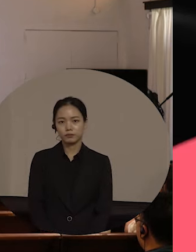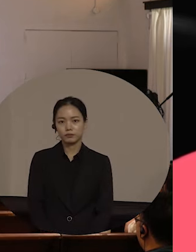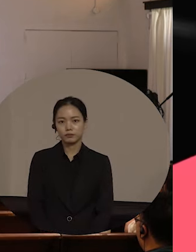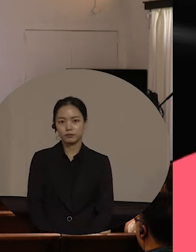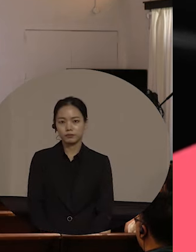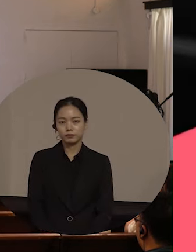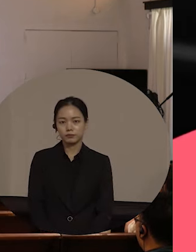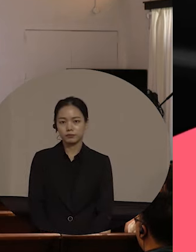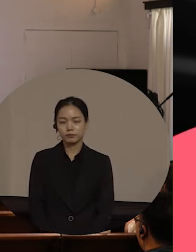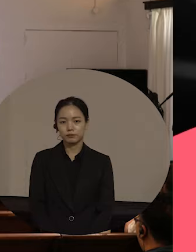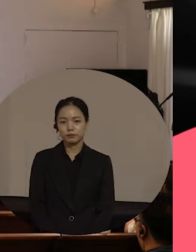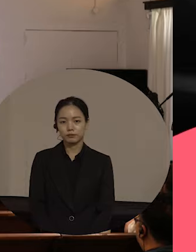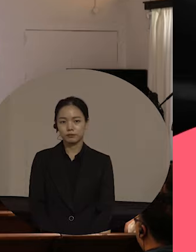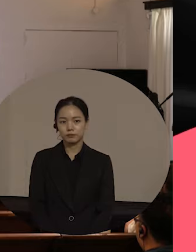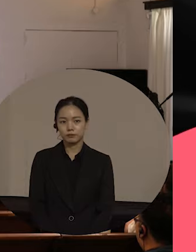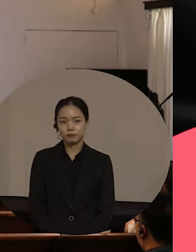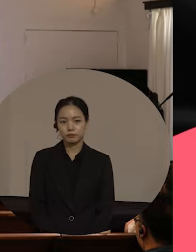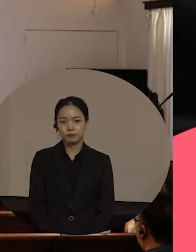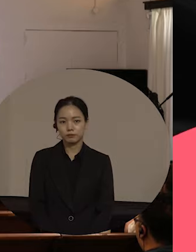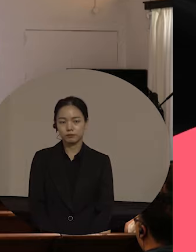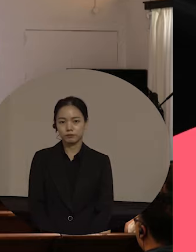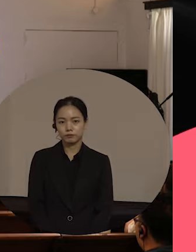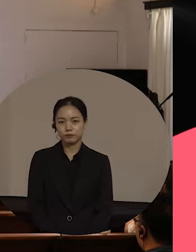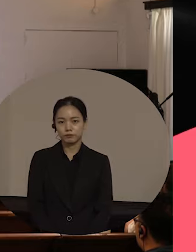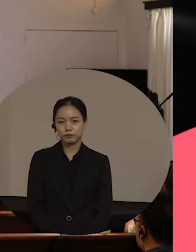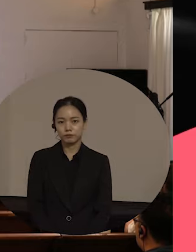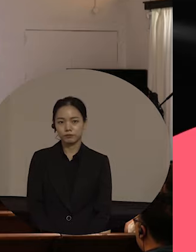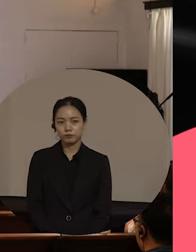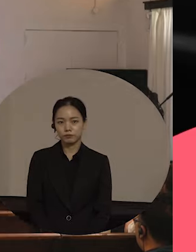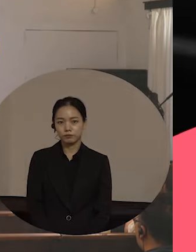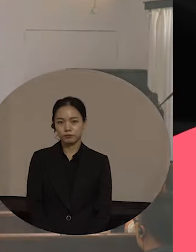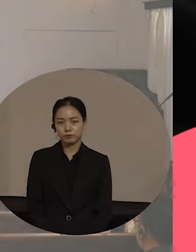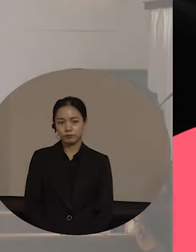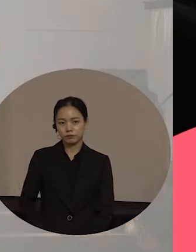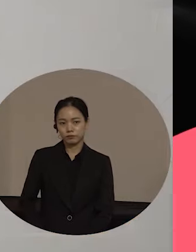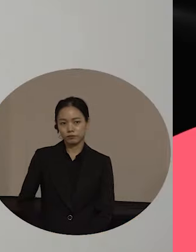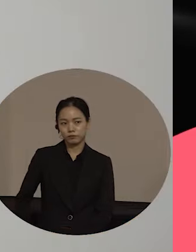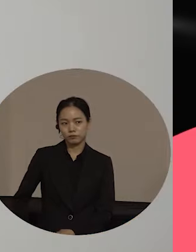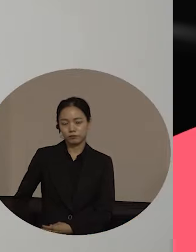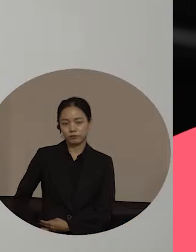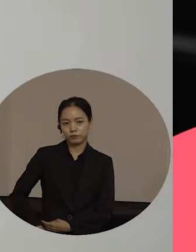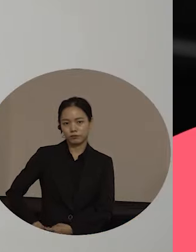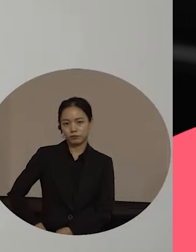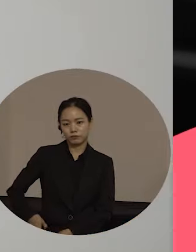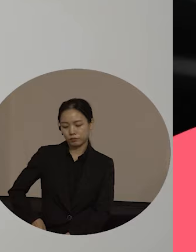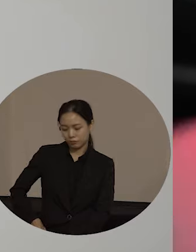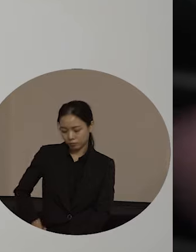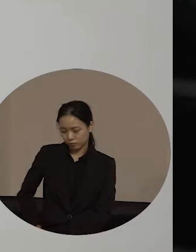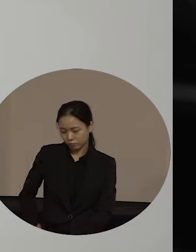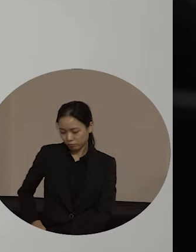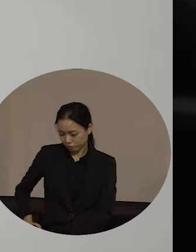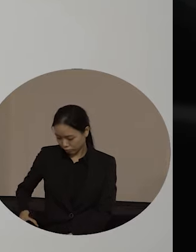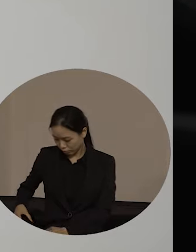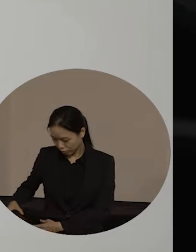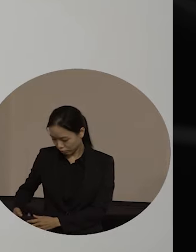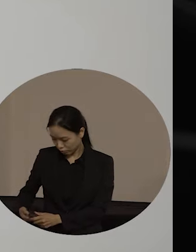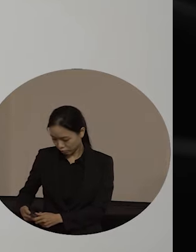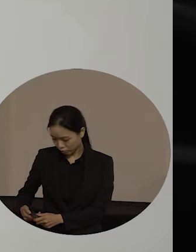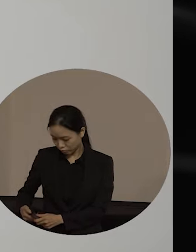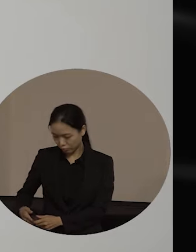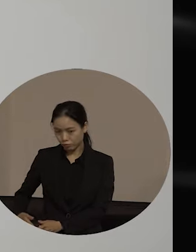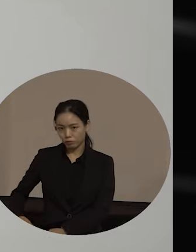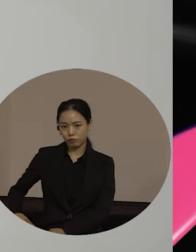Yes, it depends on which part of the arts and cultural education we are talking about,